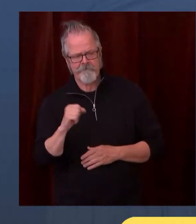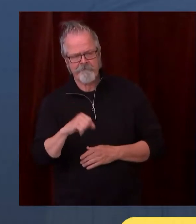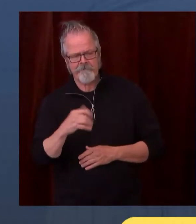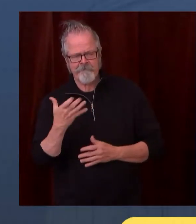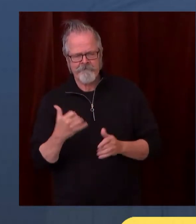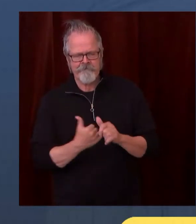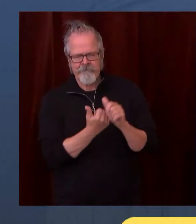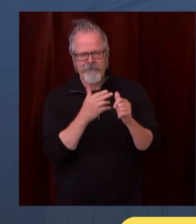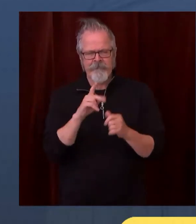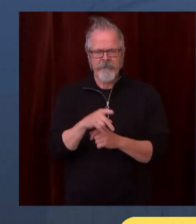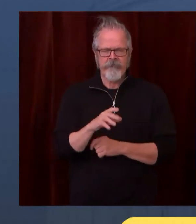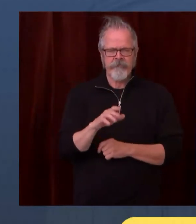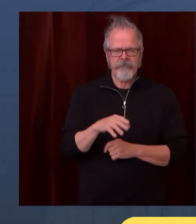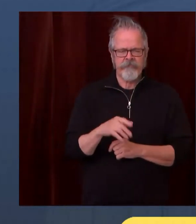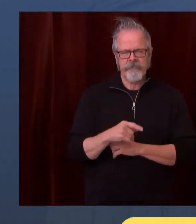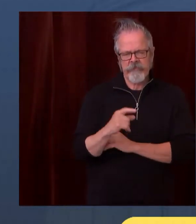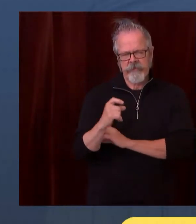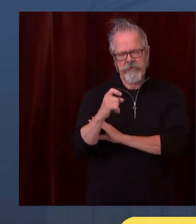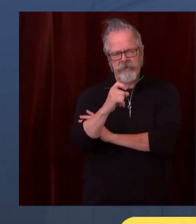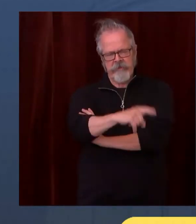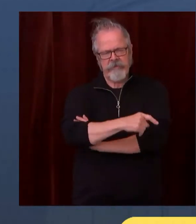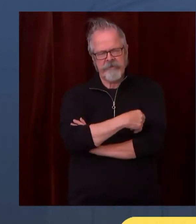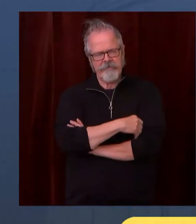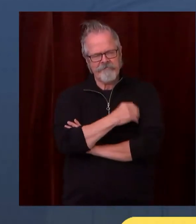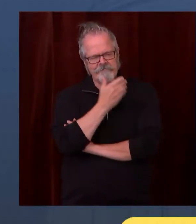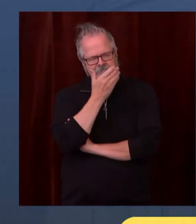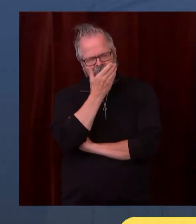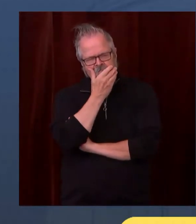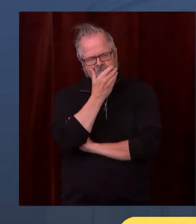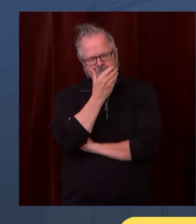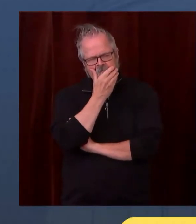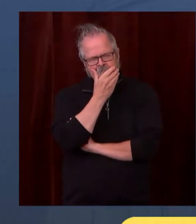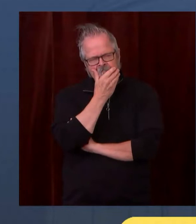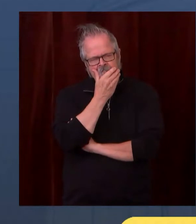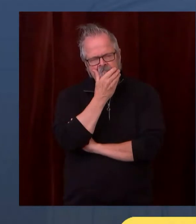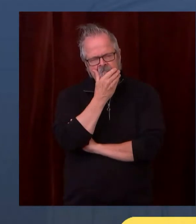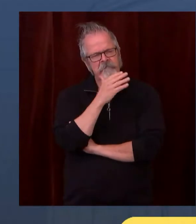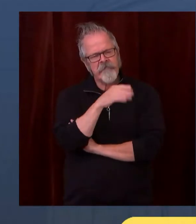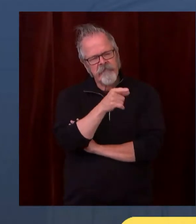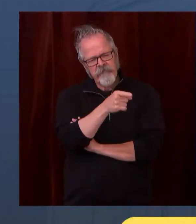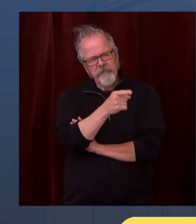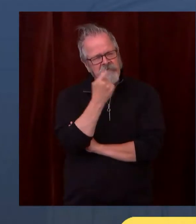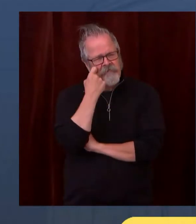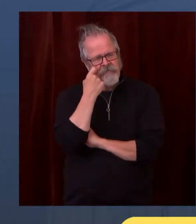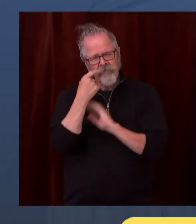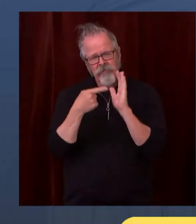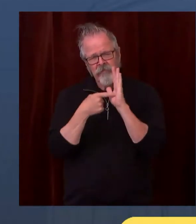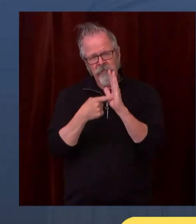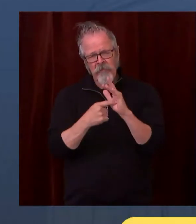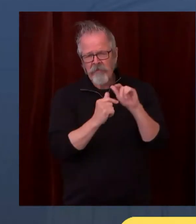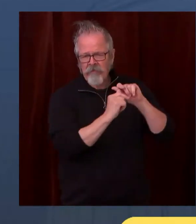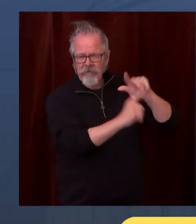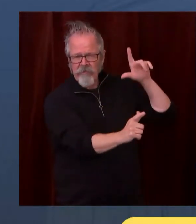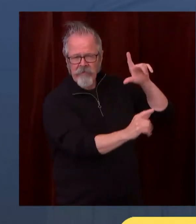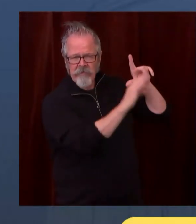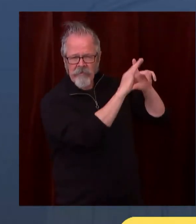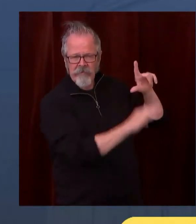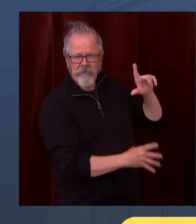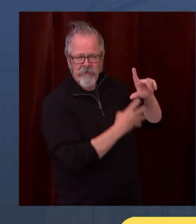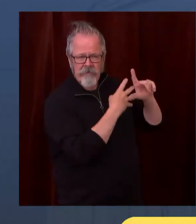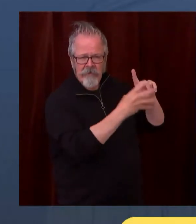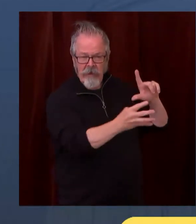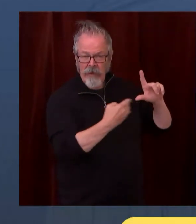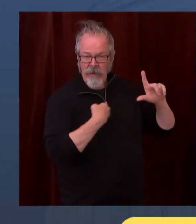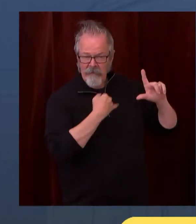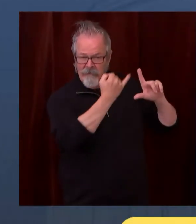graph where you put the mask edict into effect and it drove down the numbers, but it definitely, from your perspective, like in Yakima, you